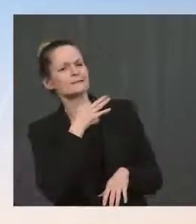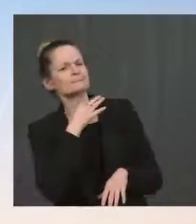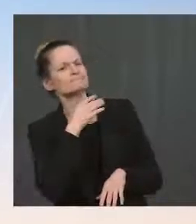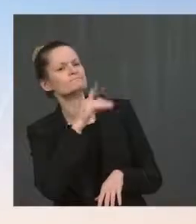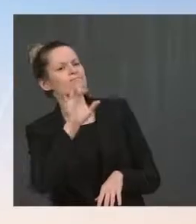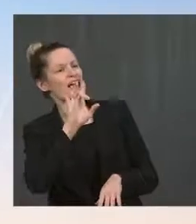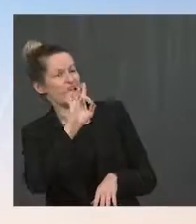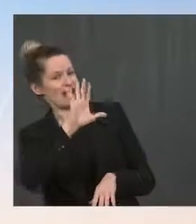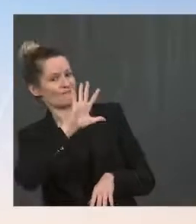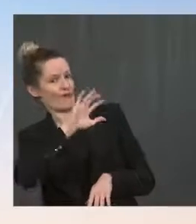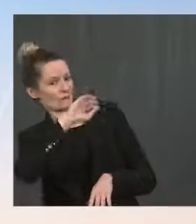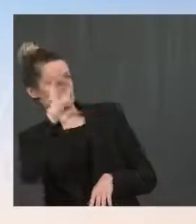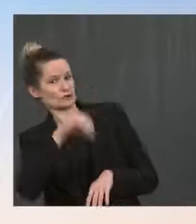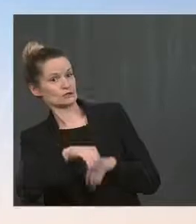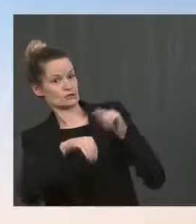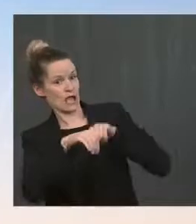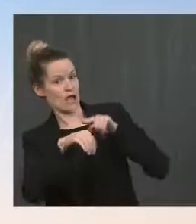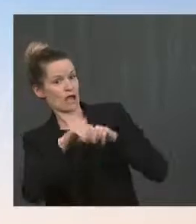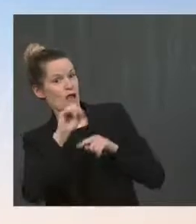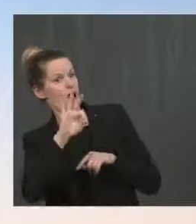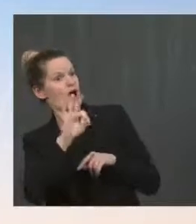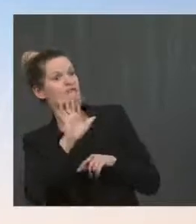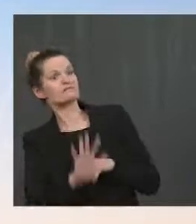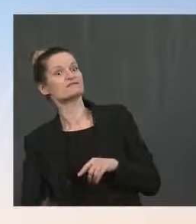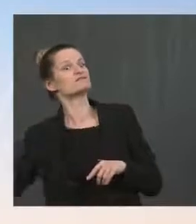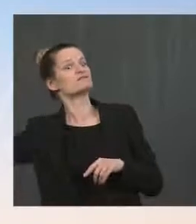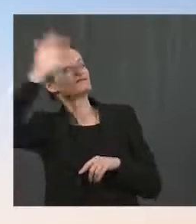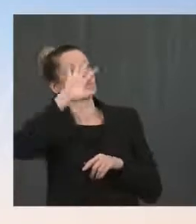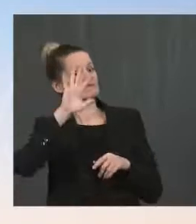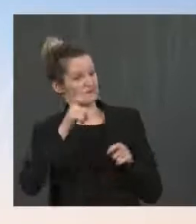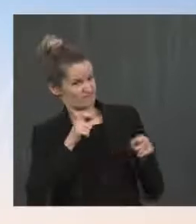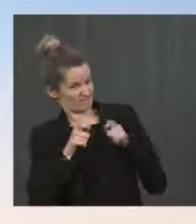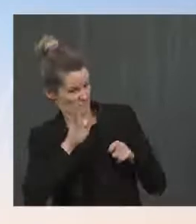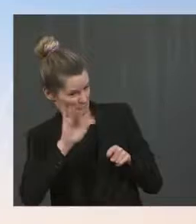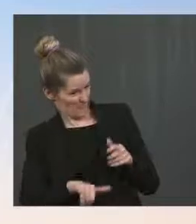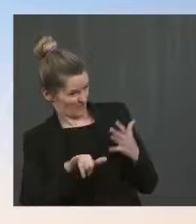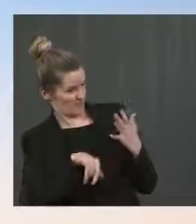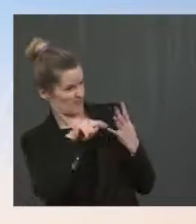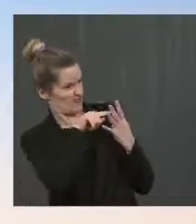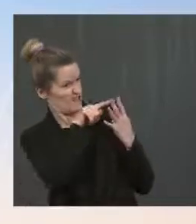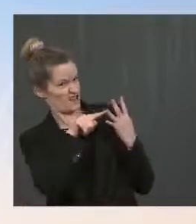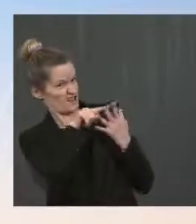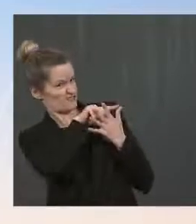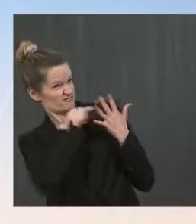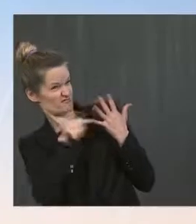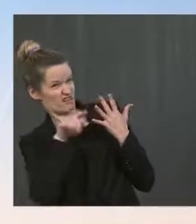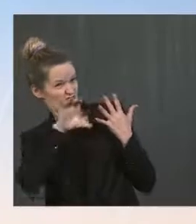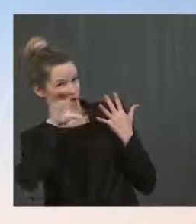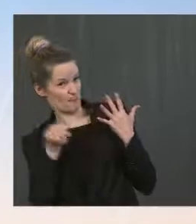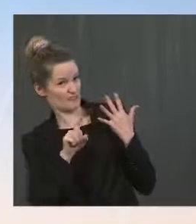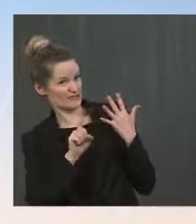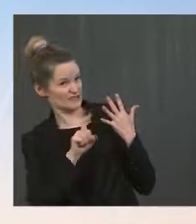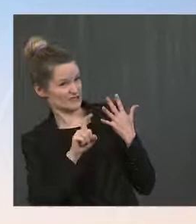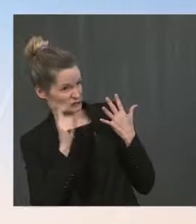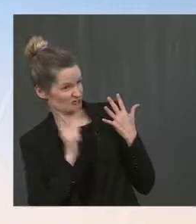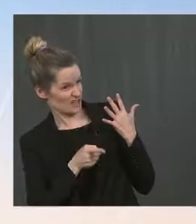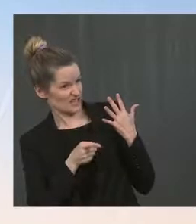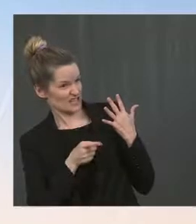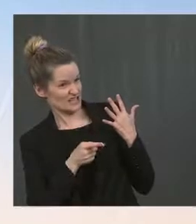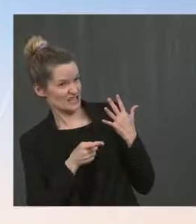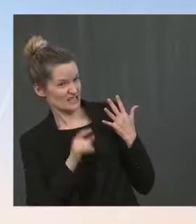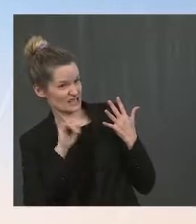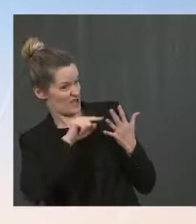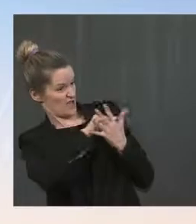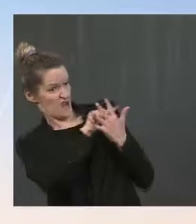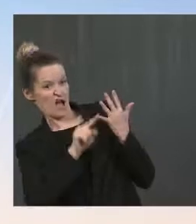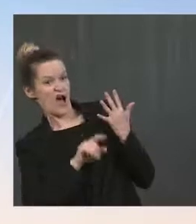four industry big names. So are these the companies that are that you suspect of profiteering